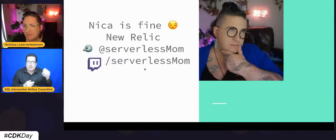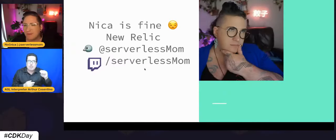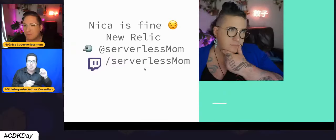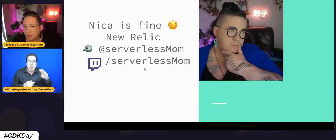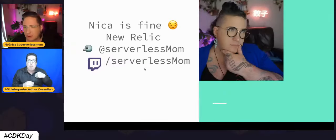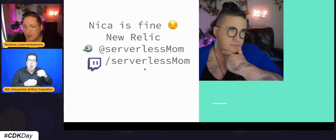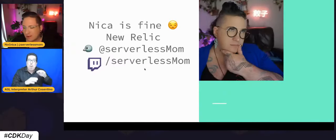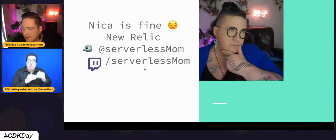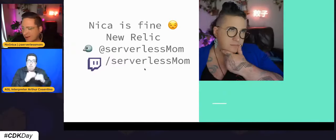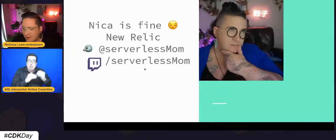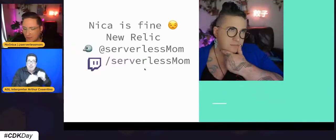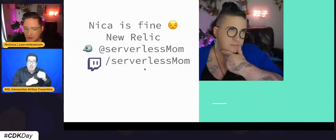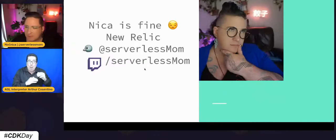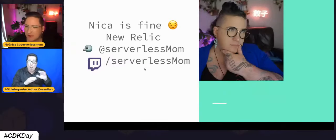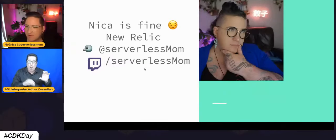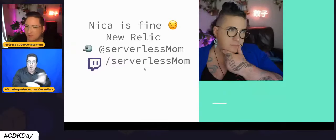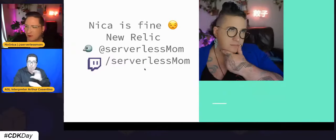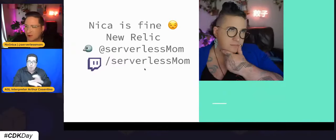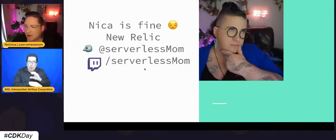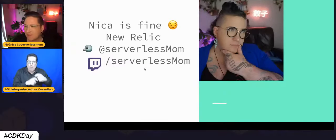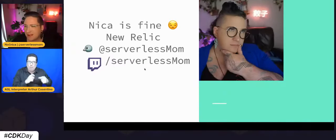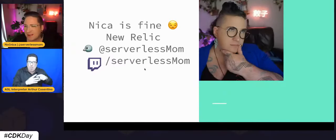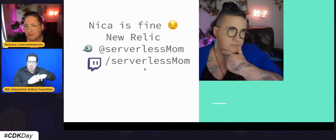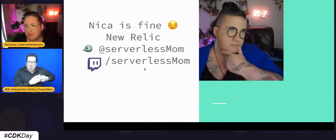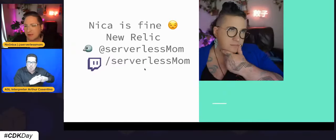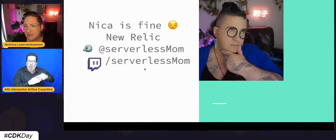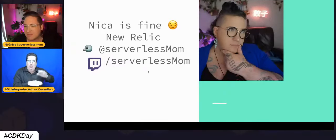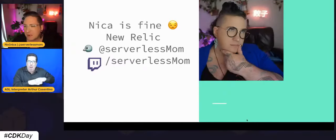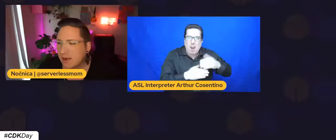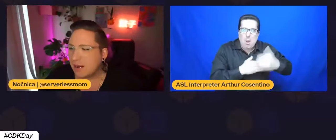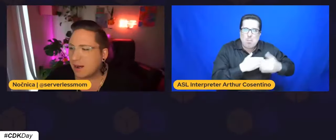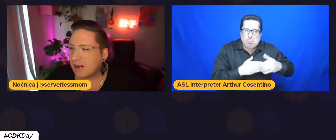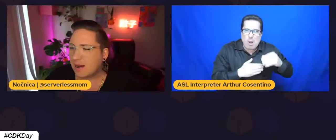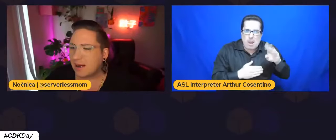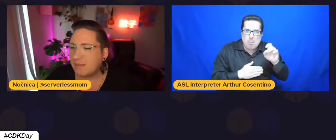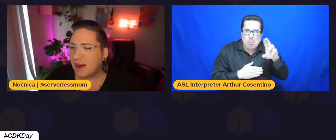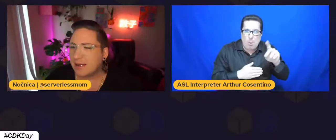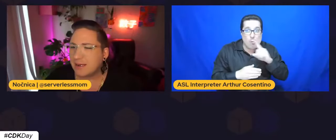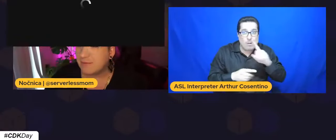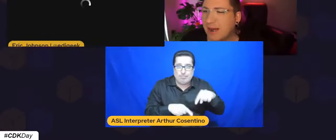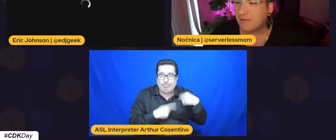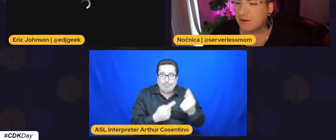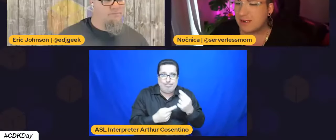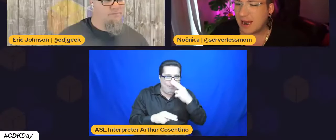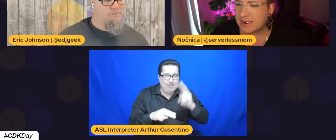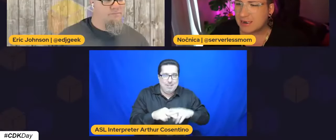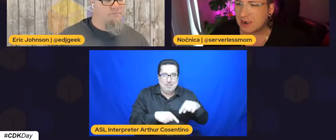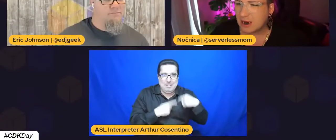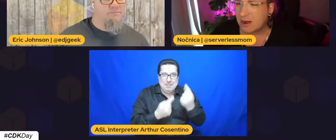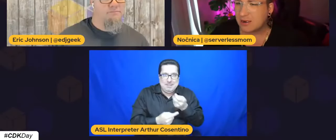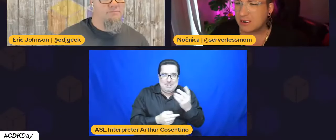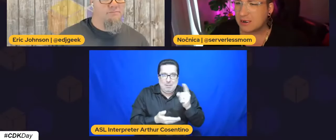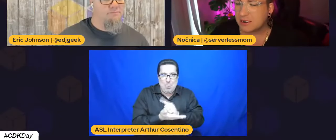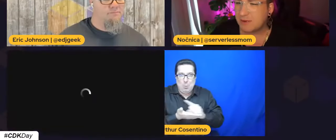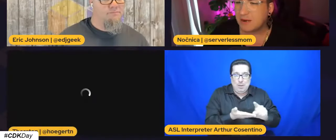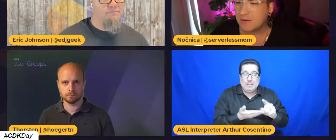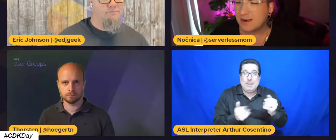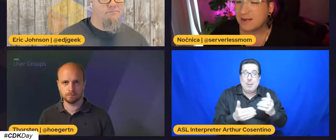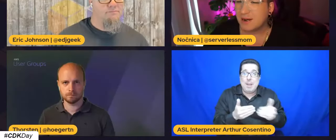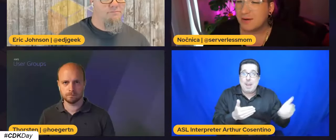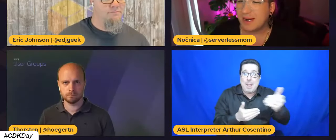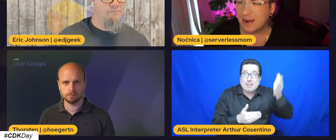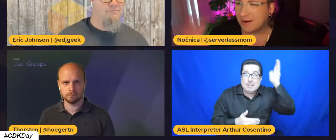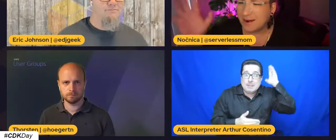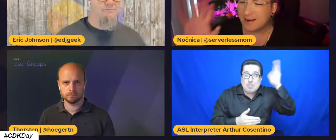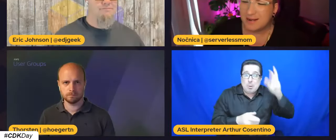scratch on a breadboard. Which has been a fun project for the last couple of weeks. I think we have our next speaker ready